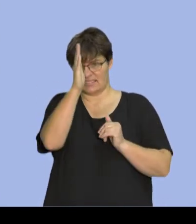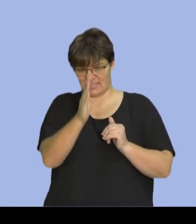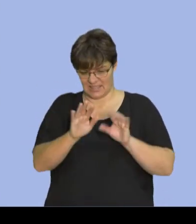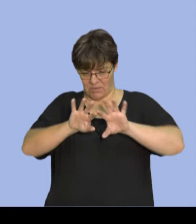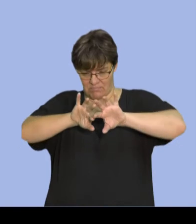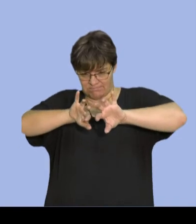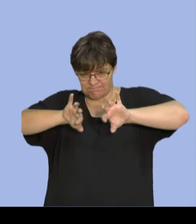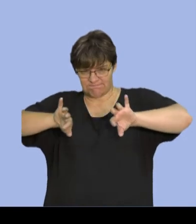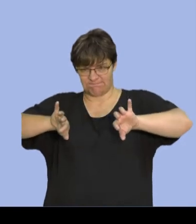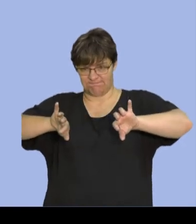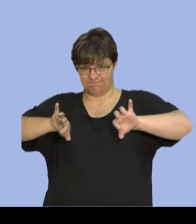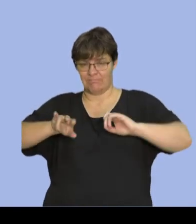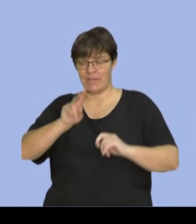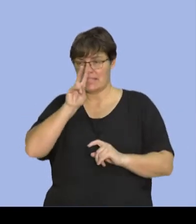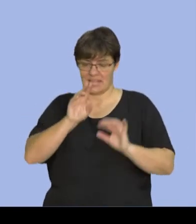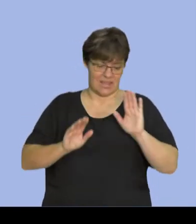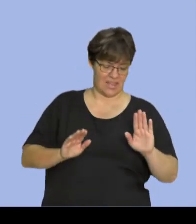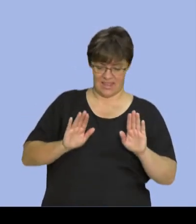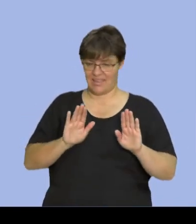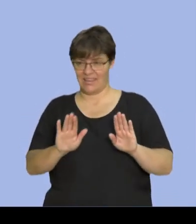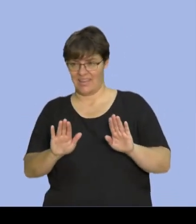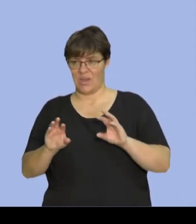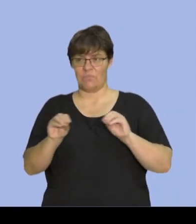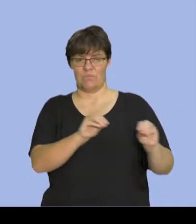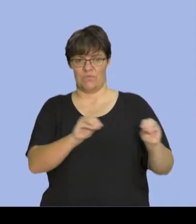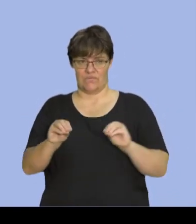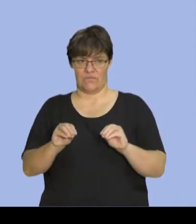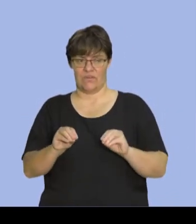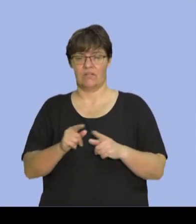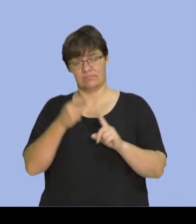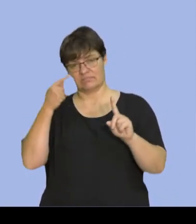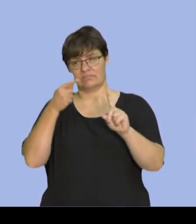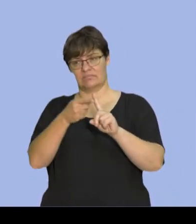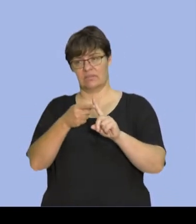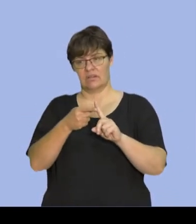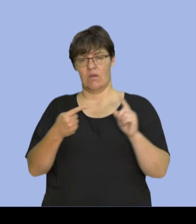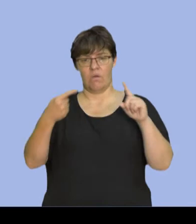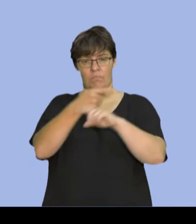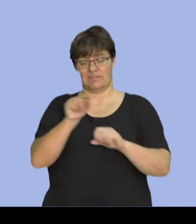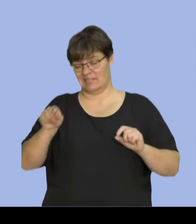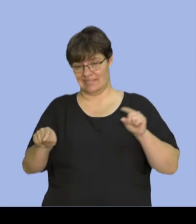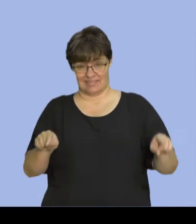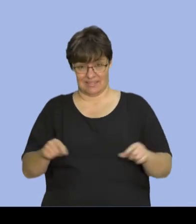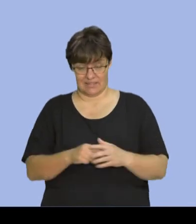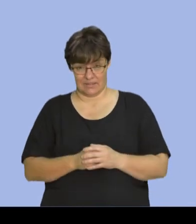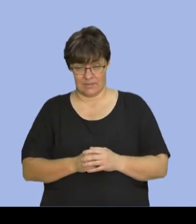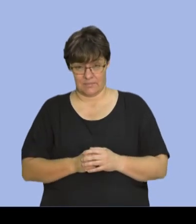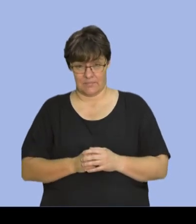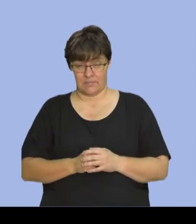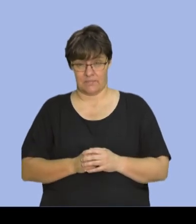along the middle, but we see that there's a movement of the chromatids towards the opposite poles.